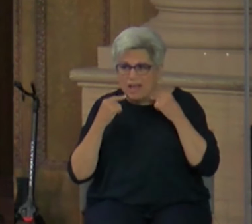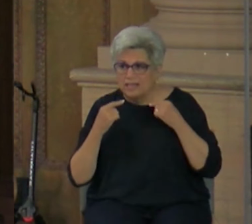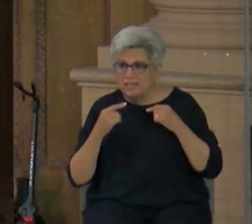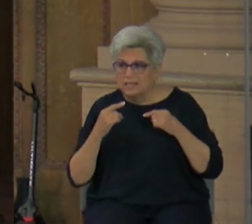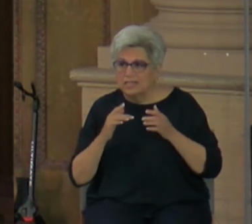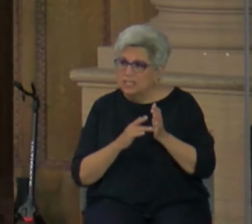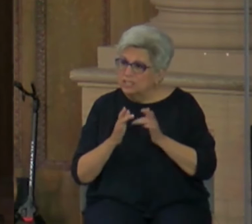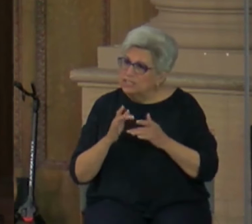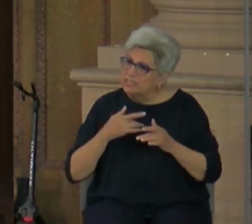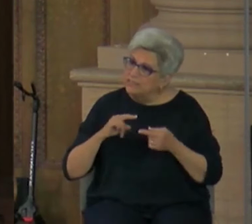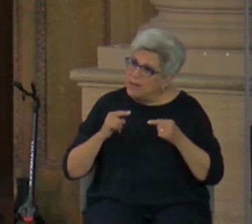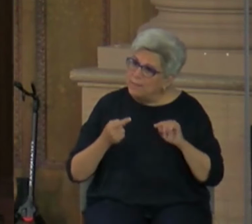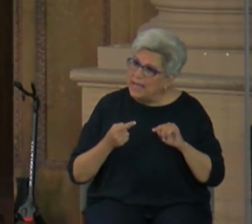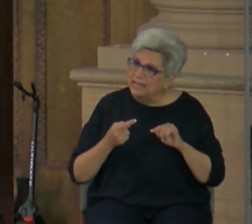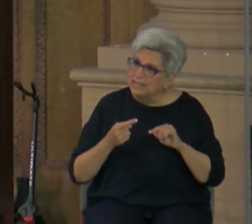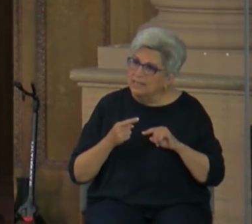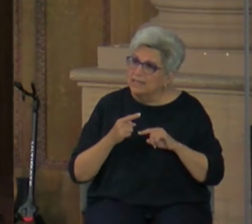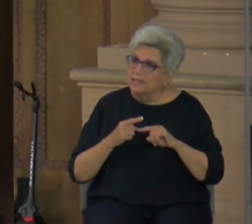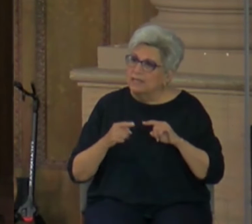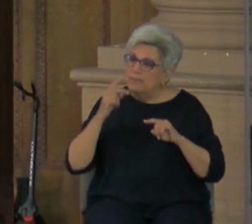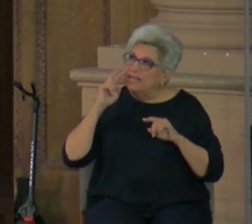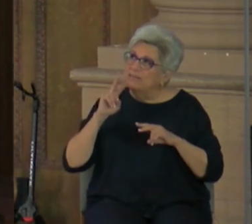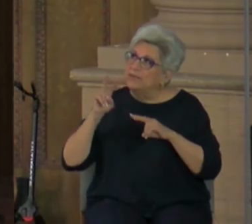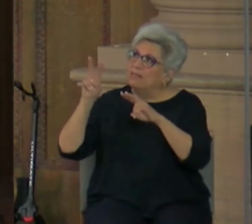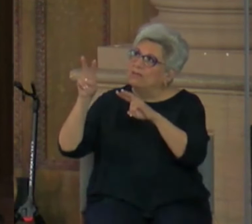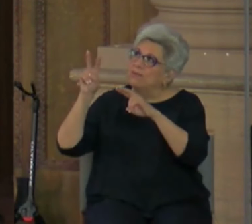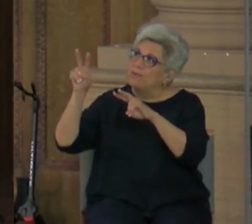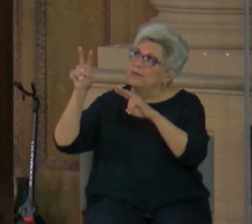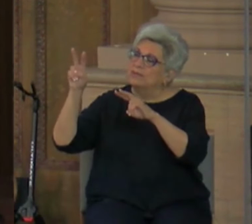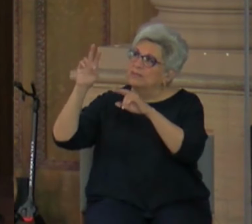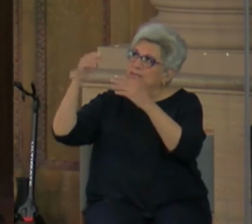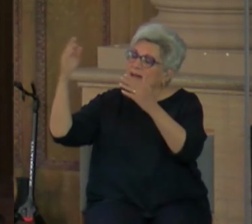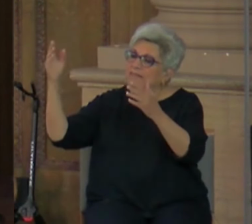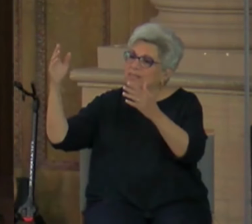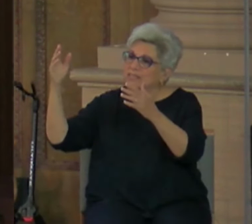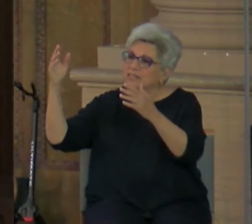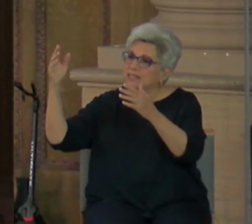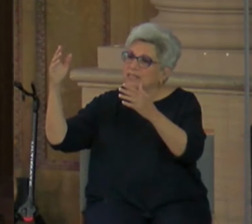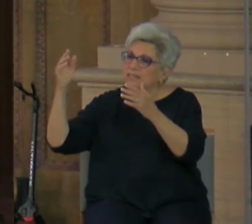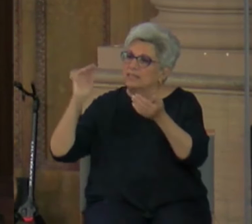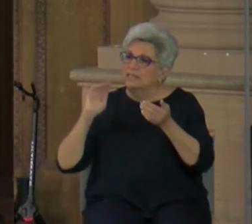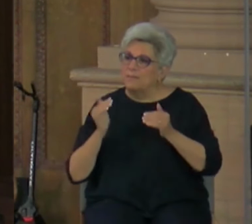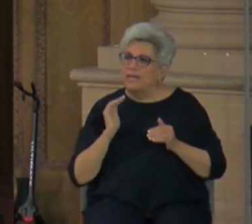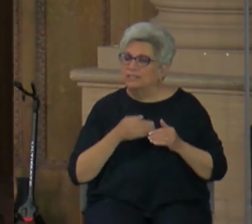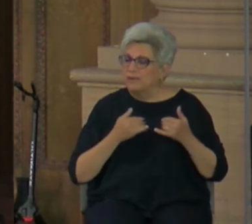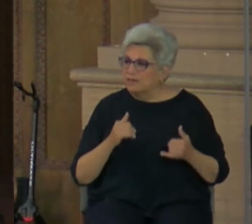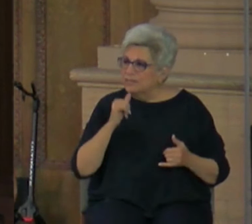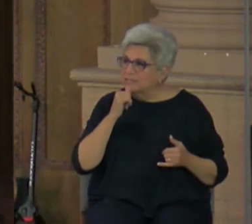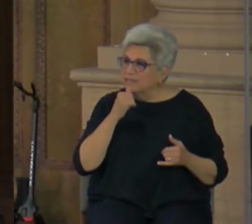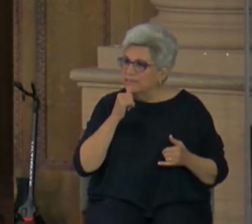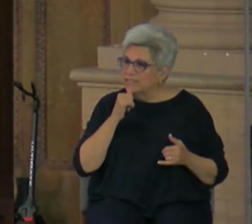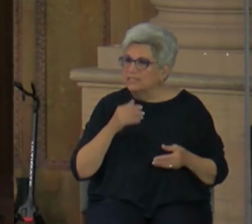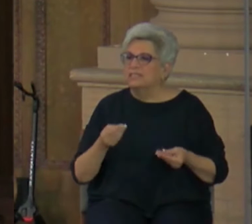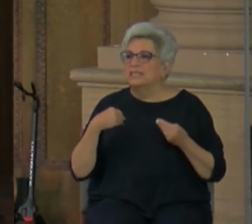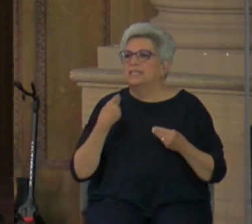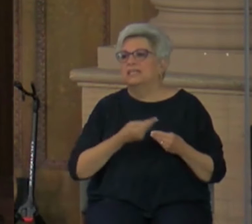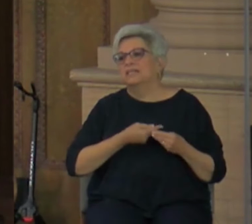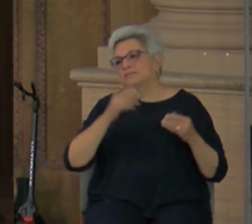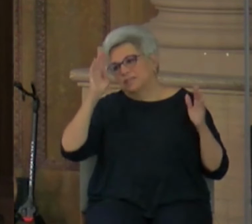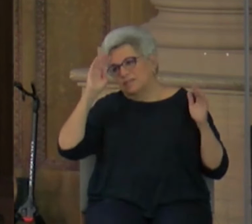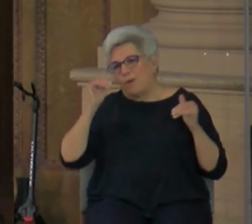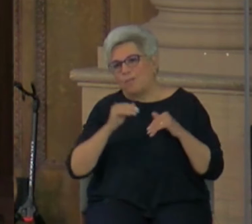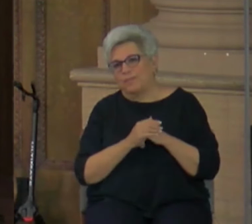But eternity does relativize our problems. It does constrain them, and it does allow us to still have some hope while we go through